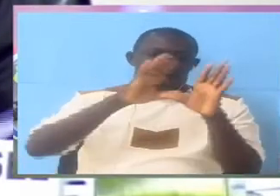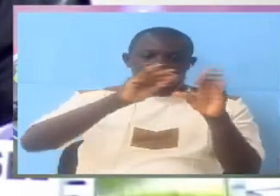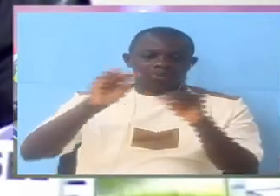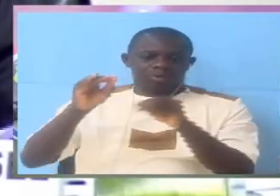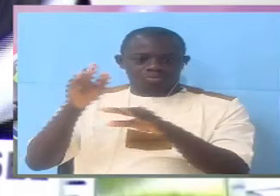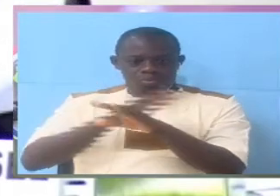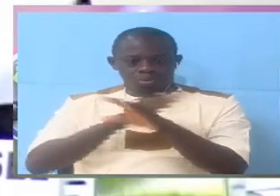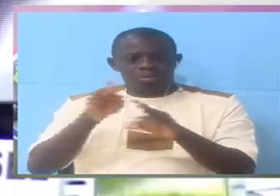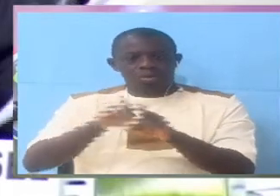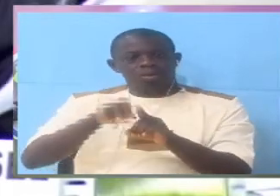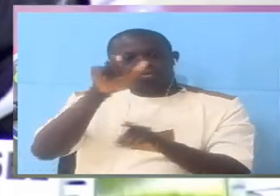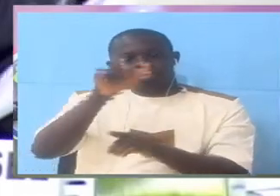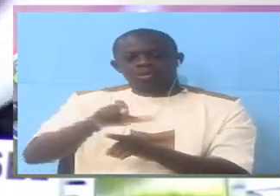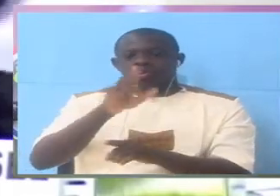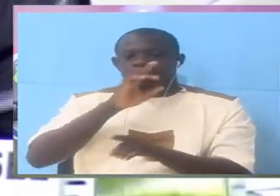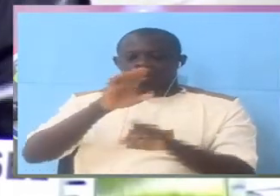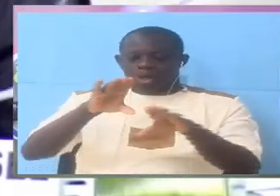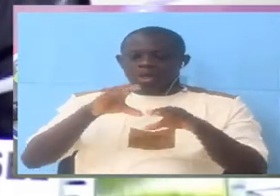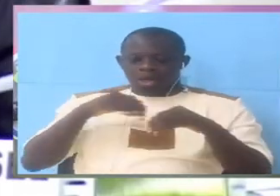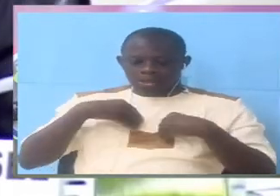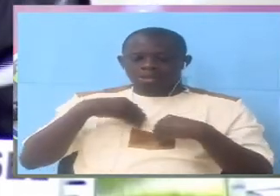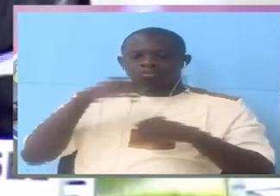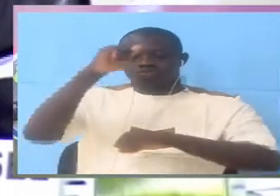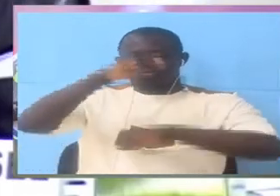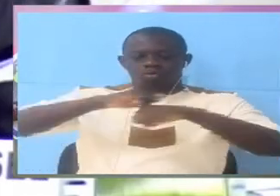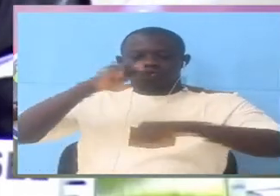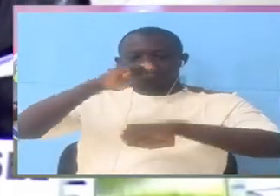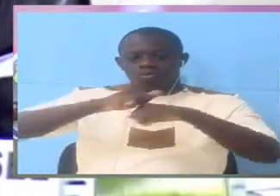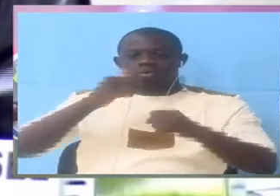a person who has accepted these tortures,